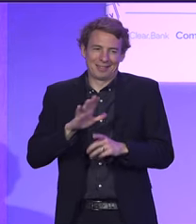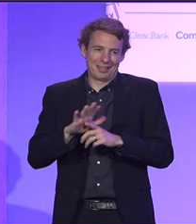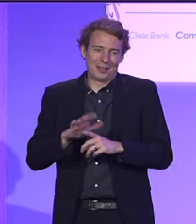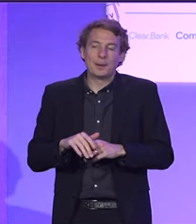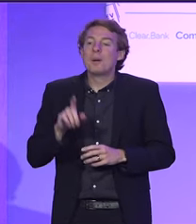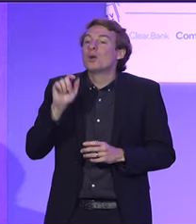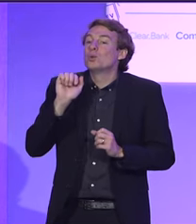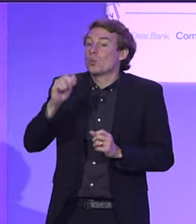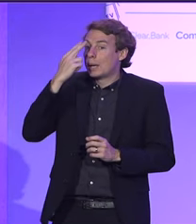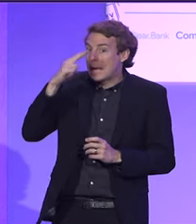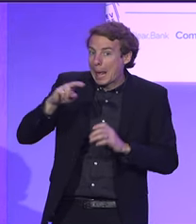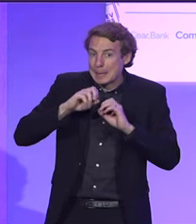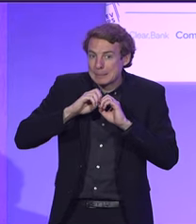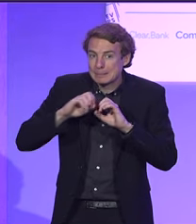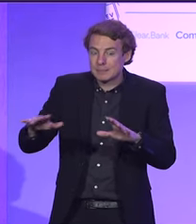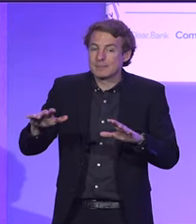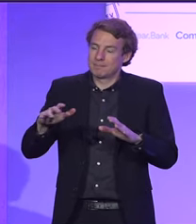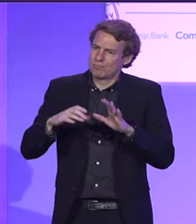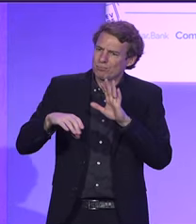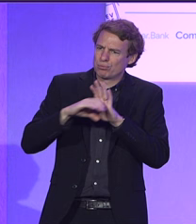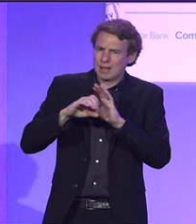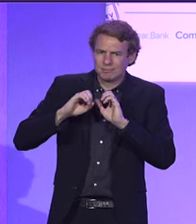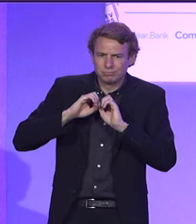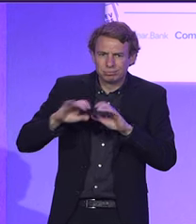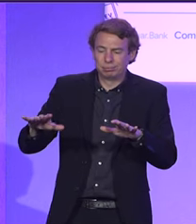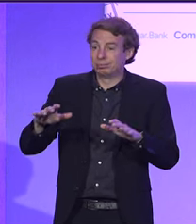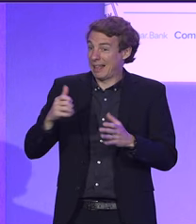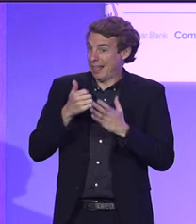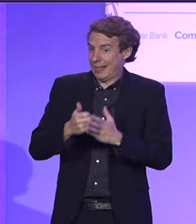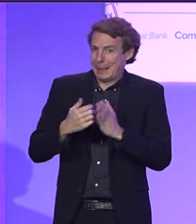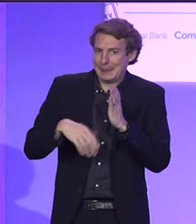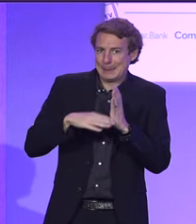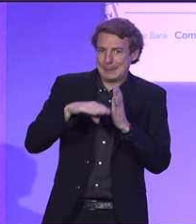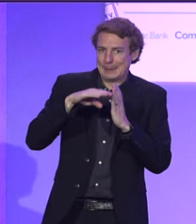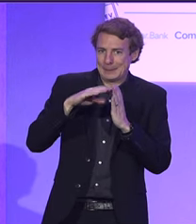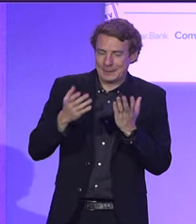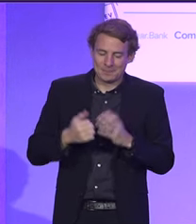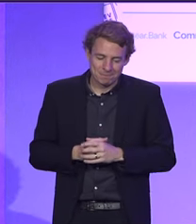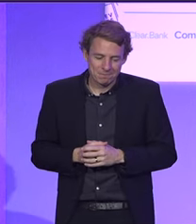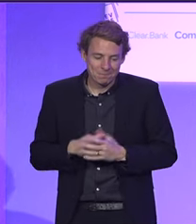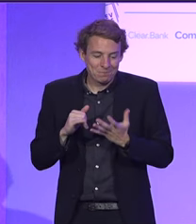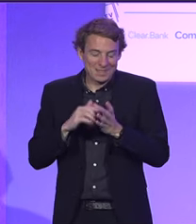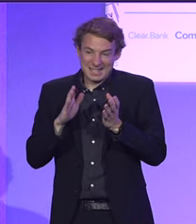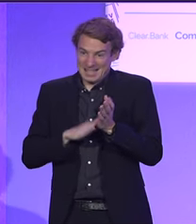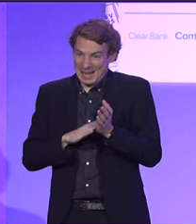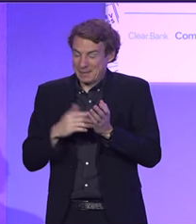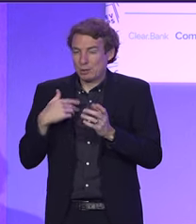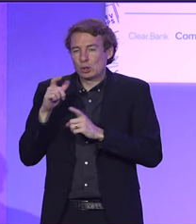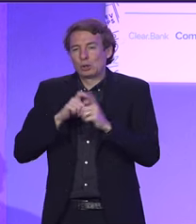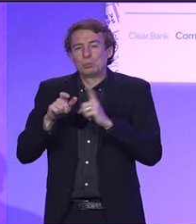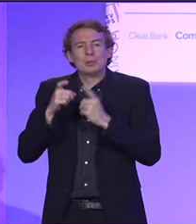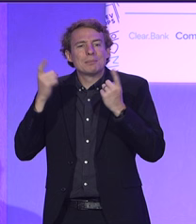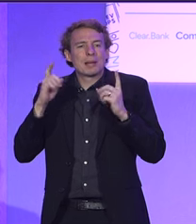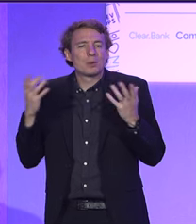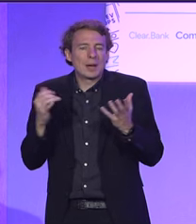can really help you get there. So, as I said, I'm Sam, I'm a community manager at Sneak, which means I hopefully help people